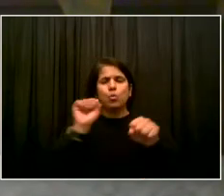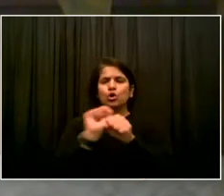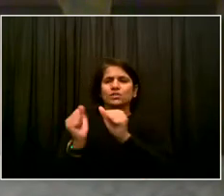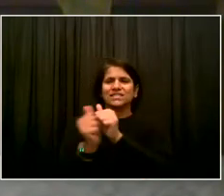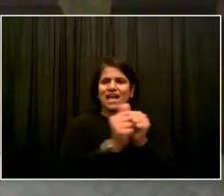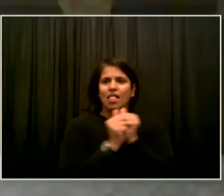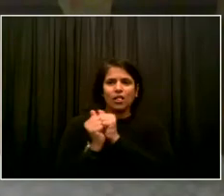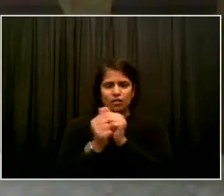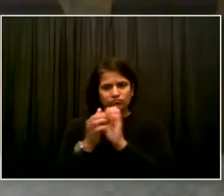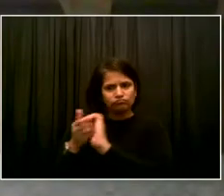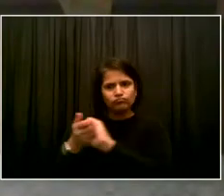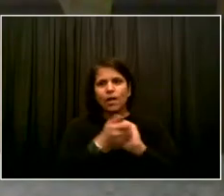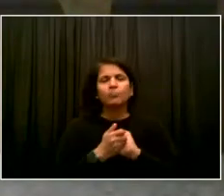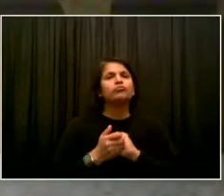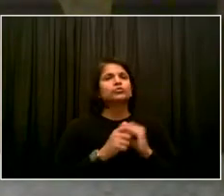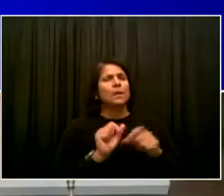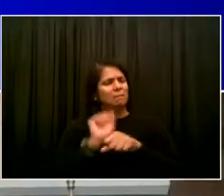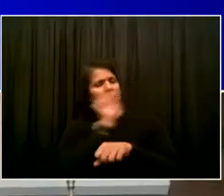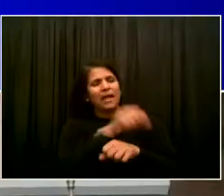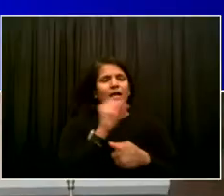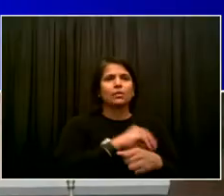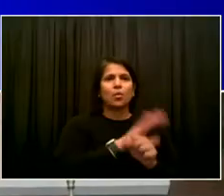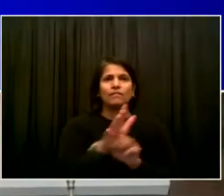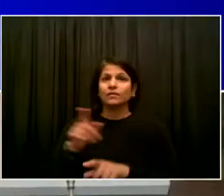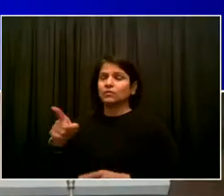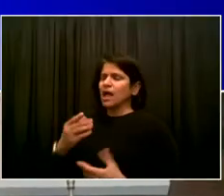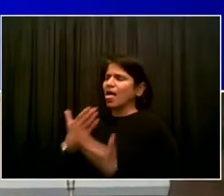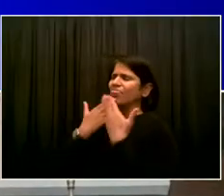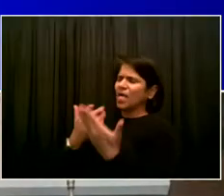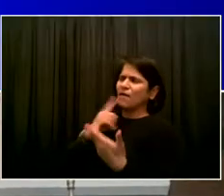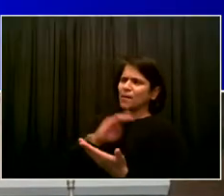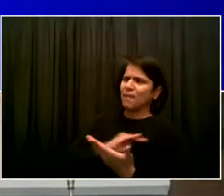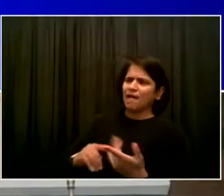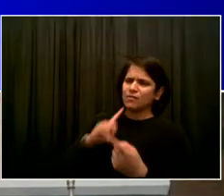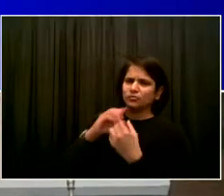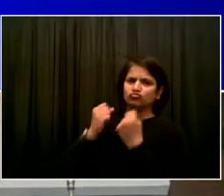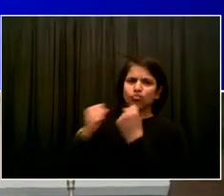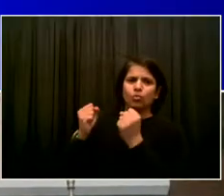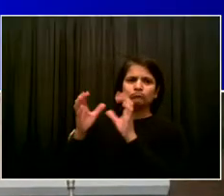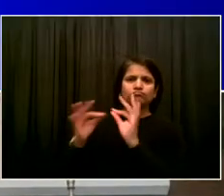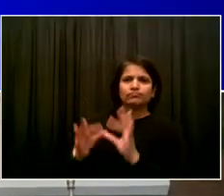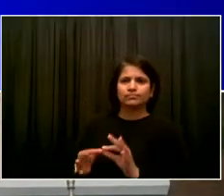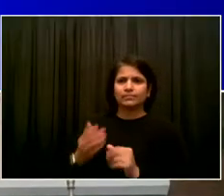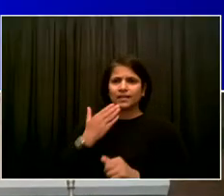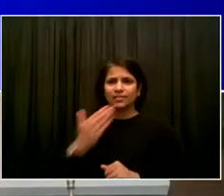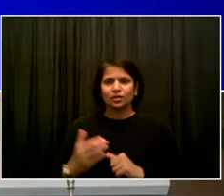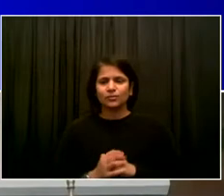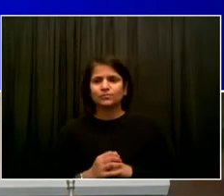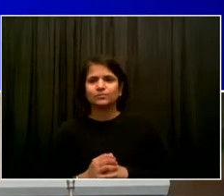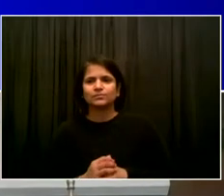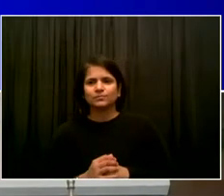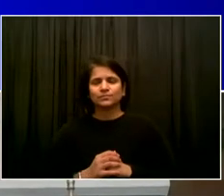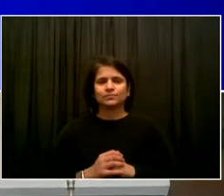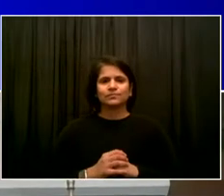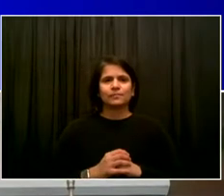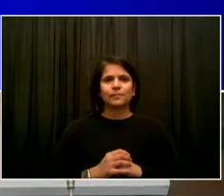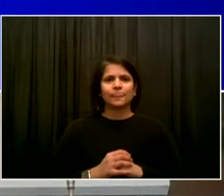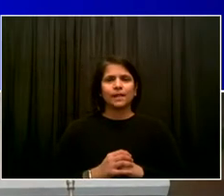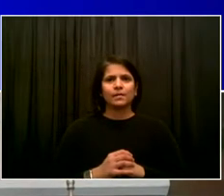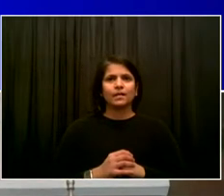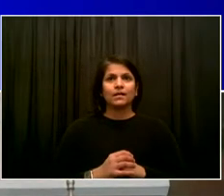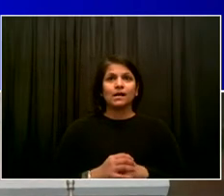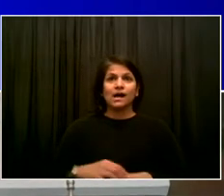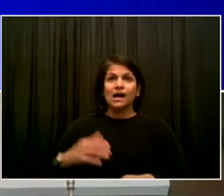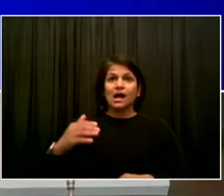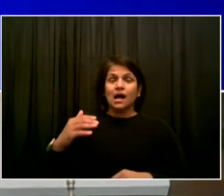you have shown. Thank you very much. Thank you, my dear friend. And Mayor-elect, I gotta tell you, your message is so clear, so sharp to